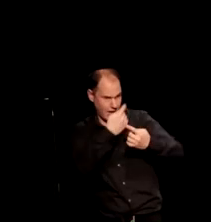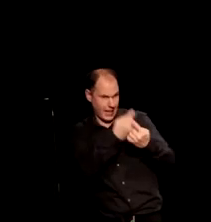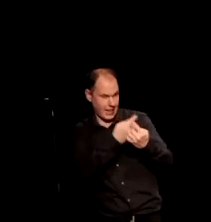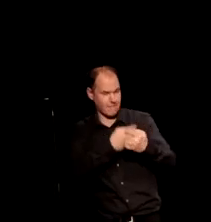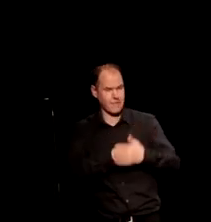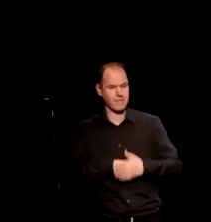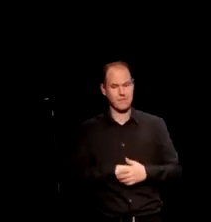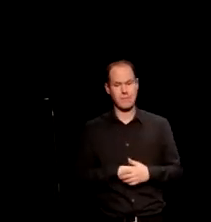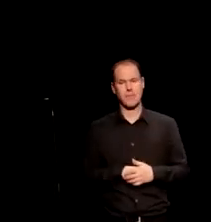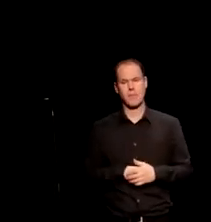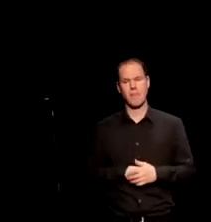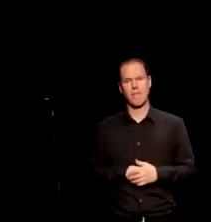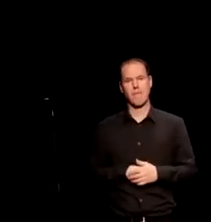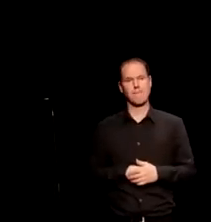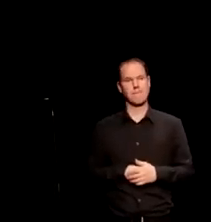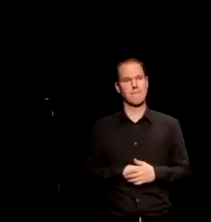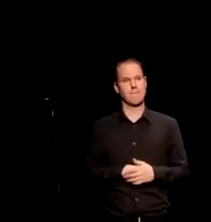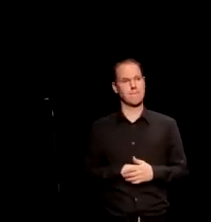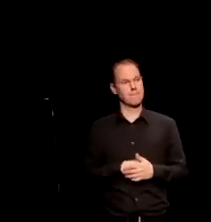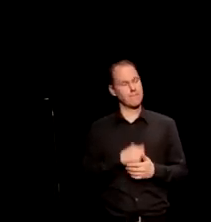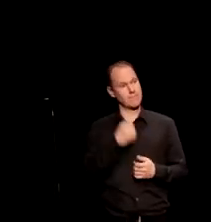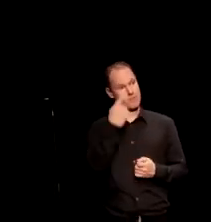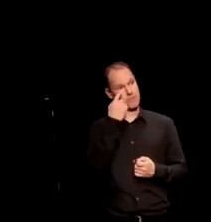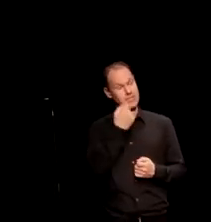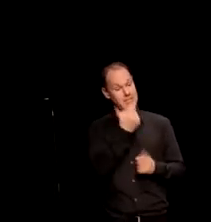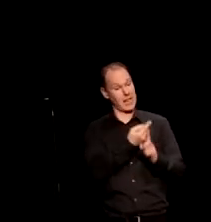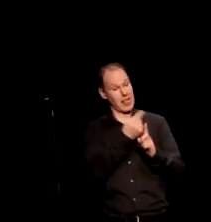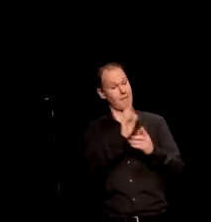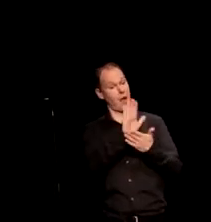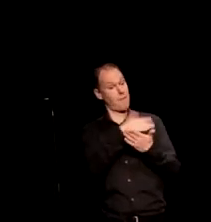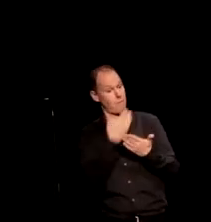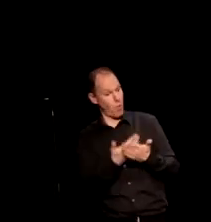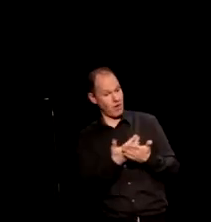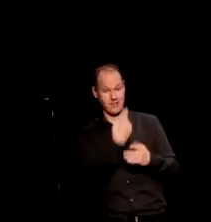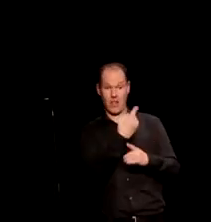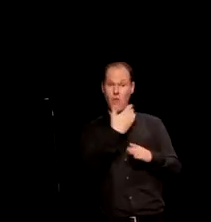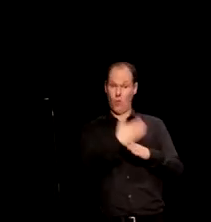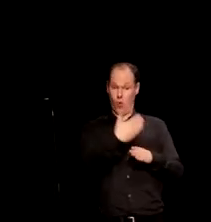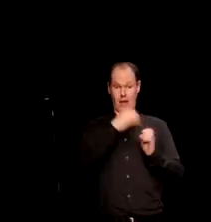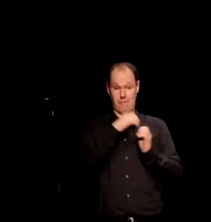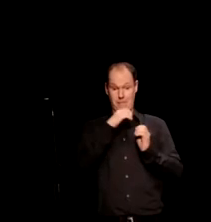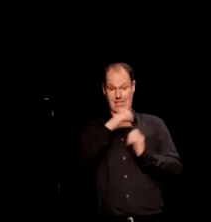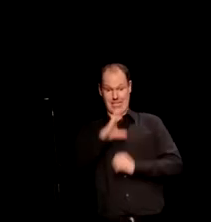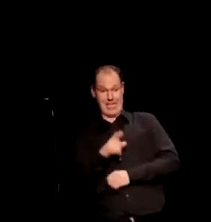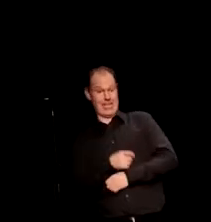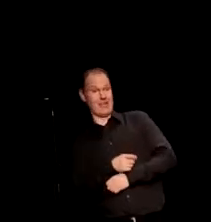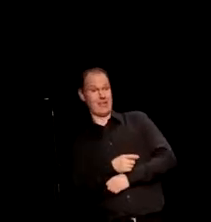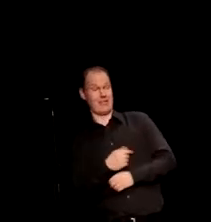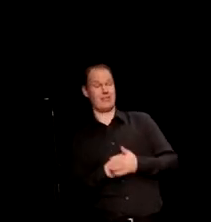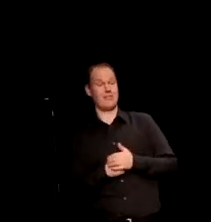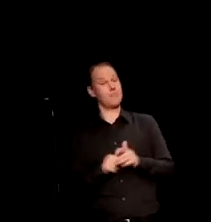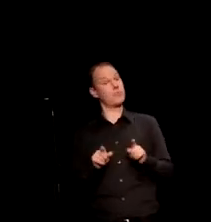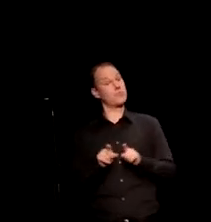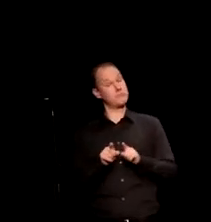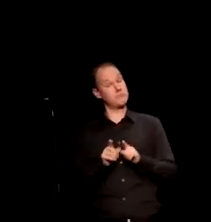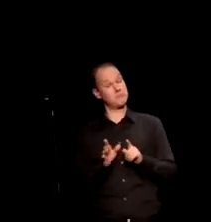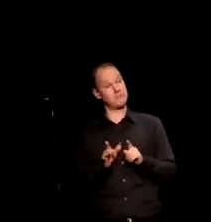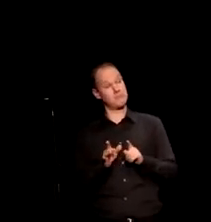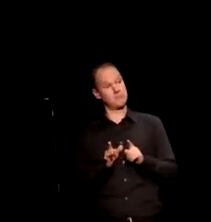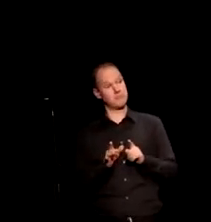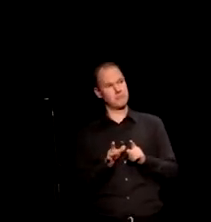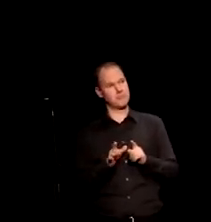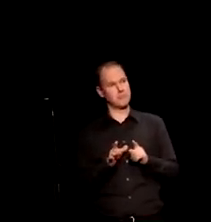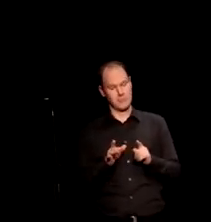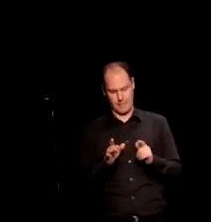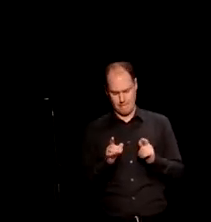You know, I found out she was a poet, I found out she worked for BBC, I found out that, and it's something